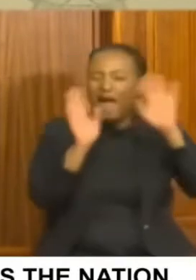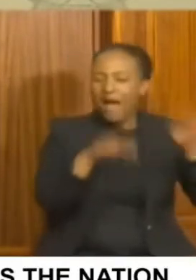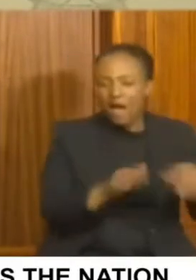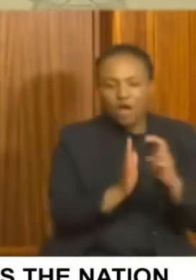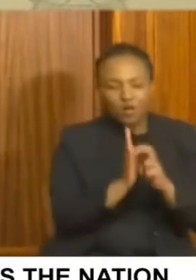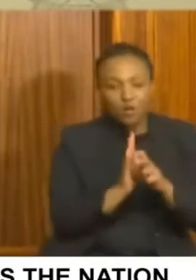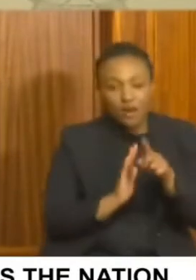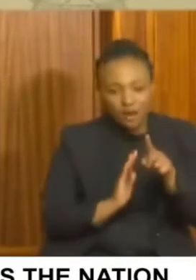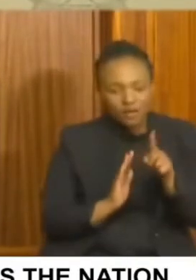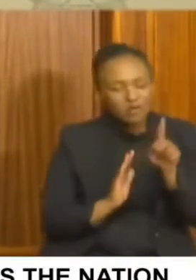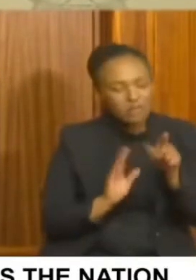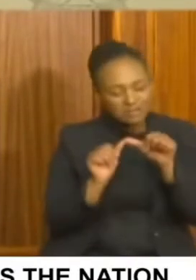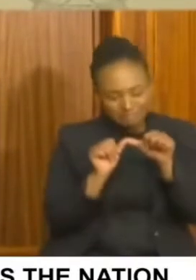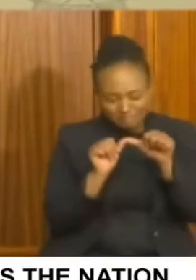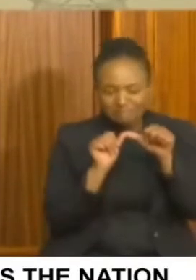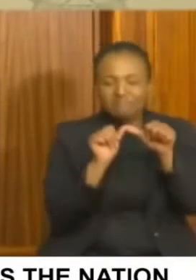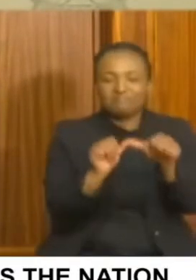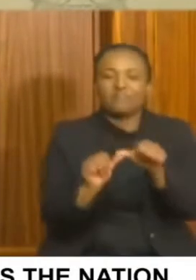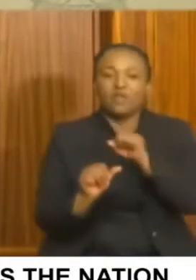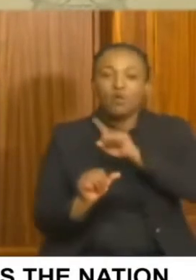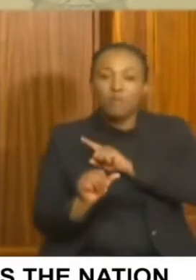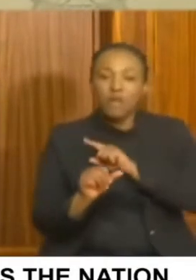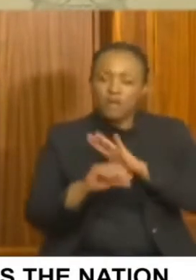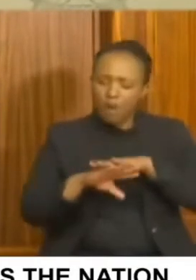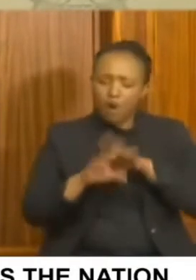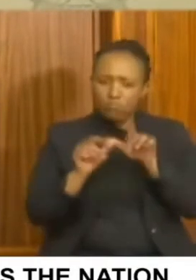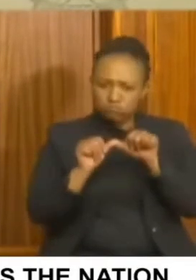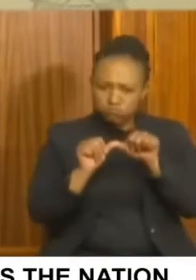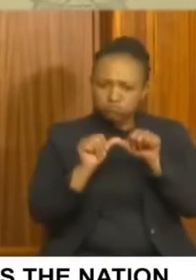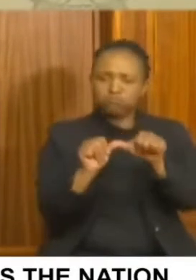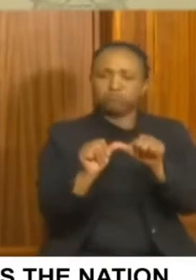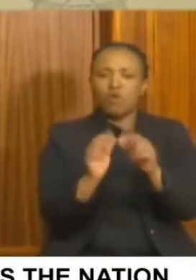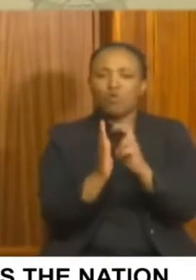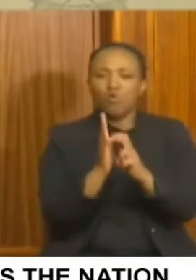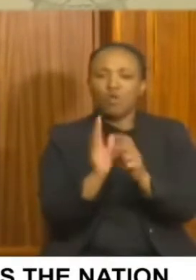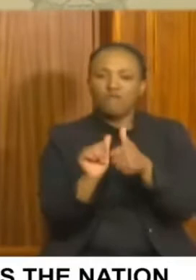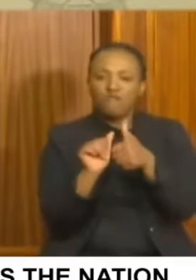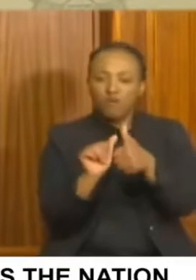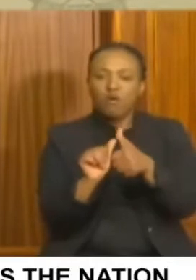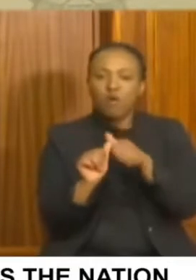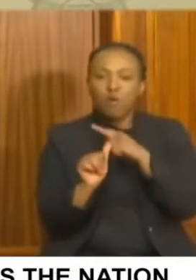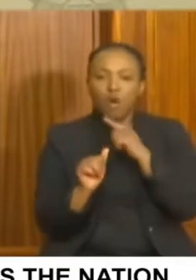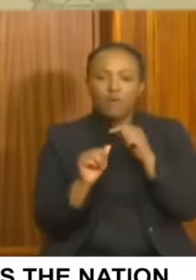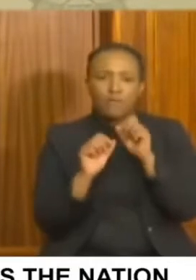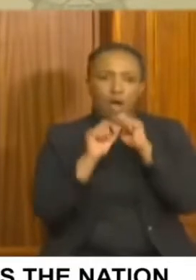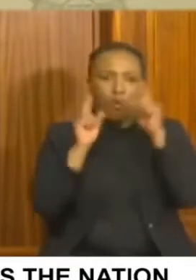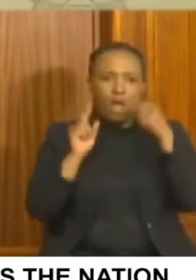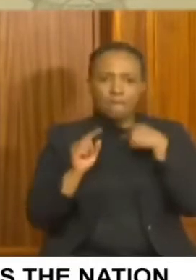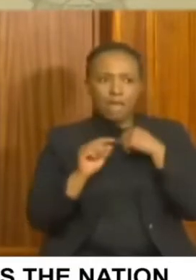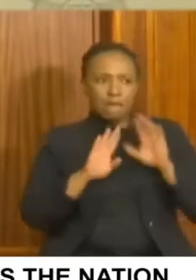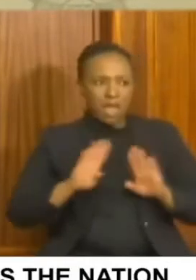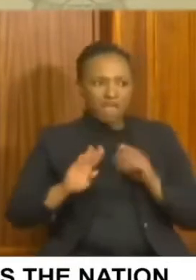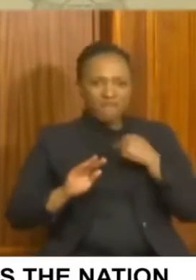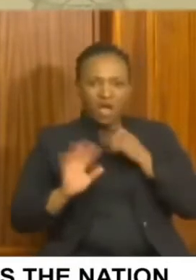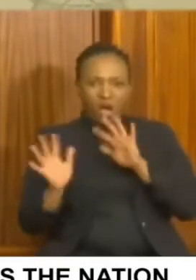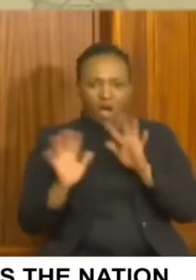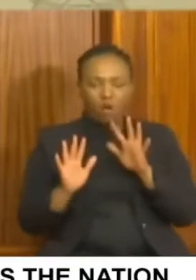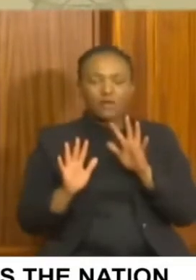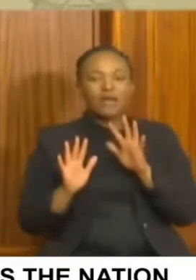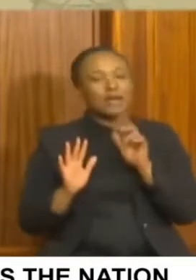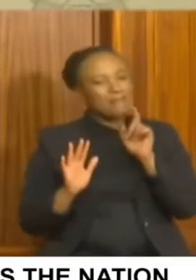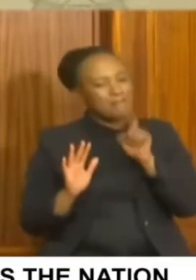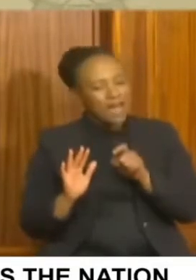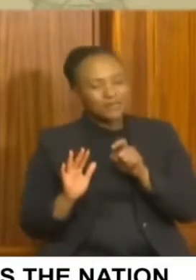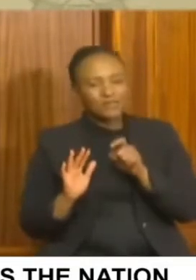We must be more diligent, more consistent, and more aware of our actions. Indeed. It's